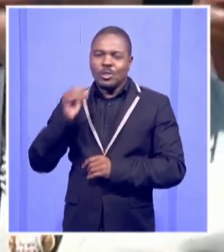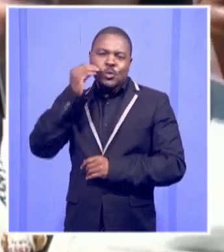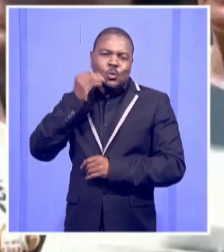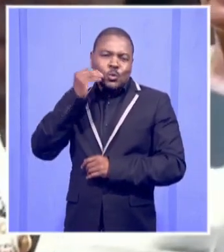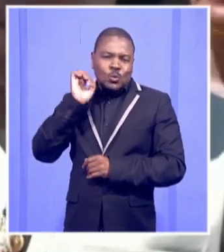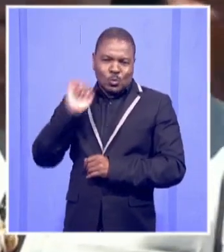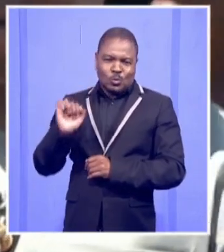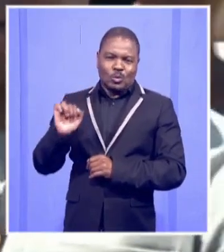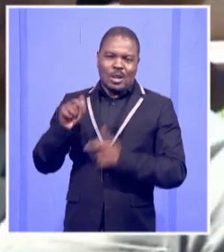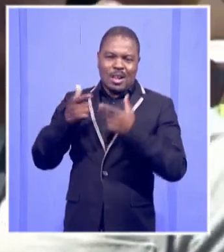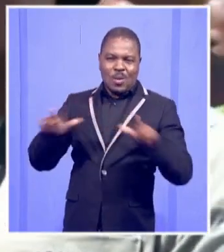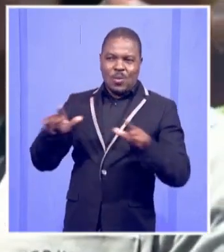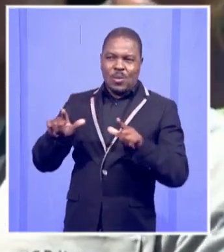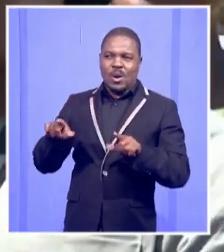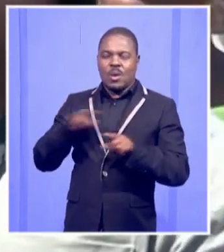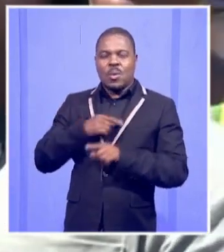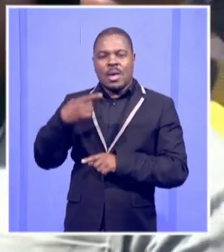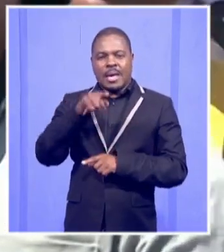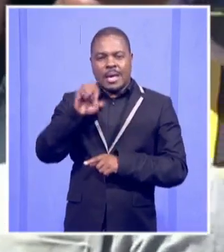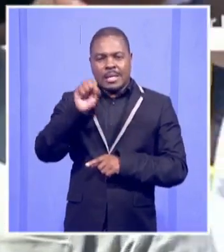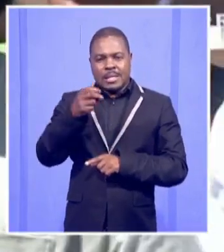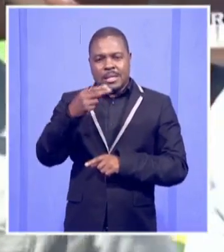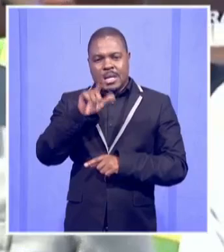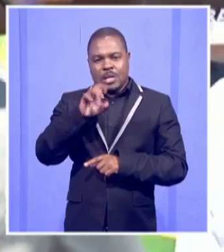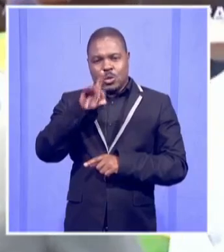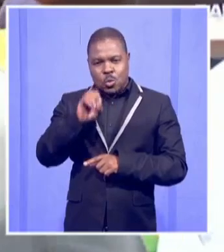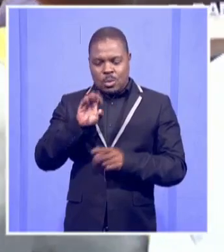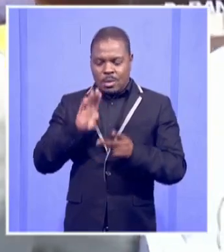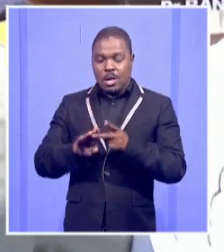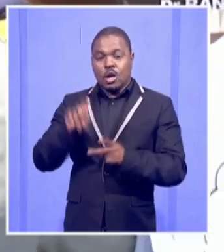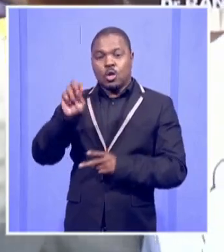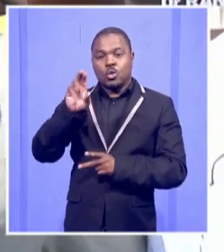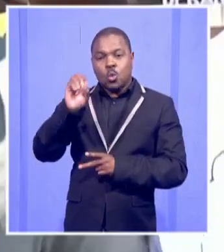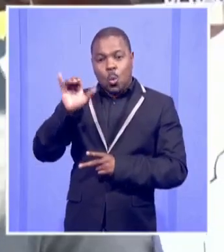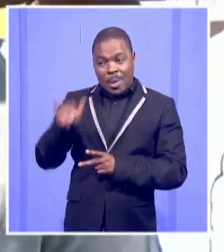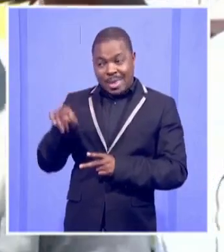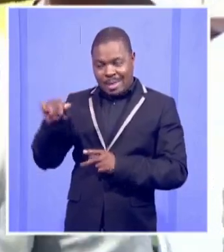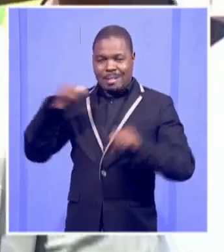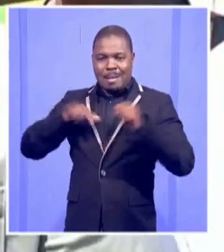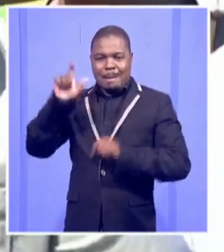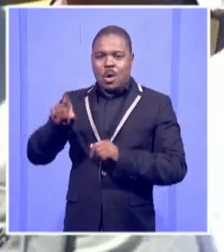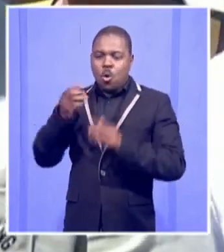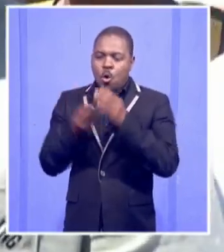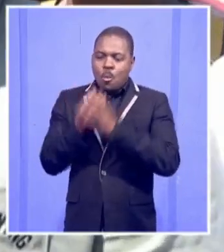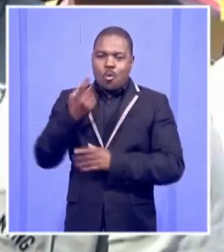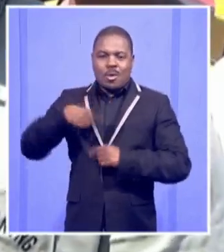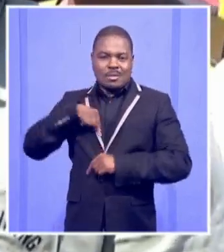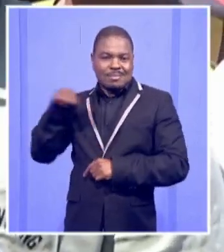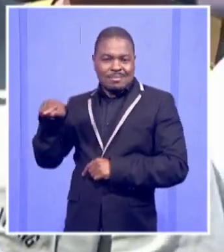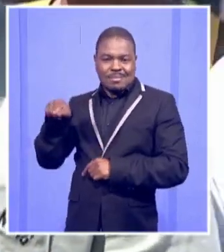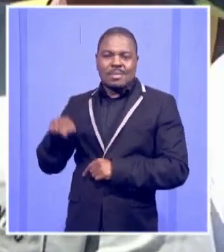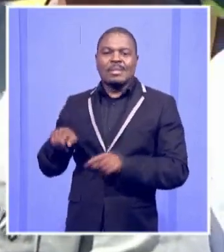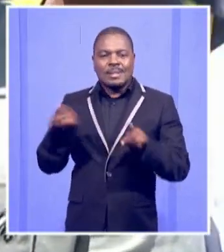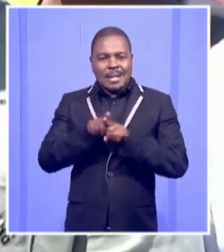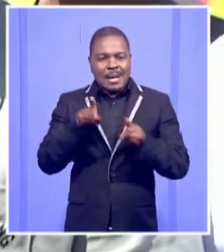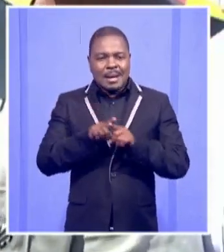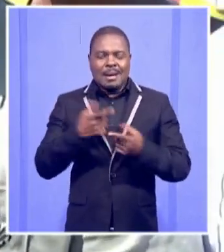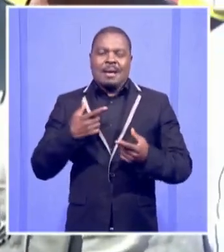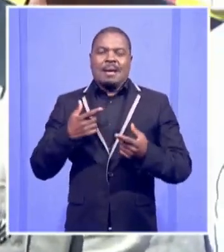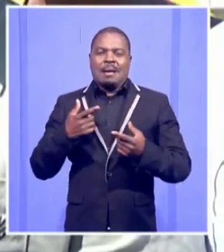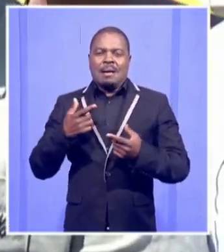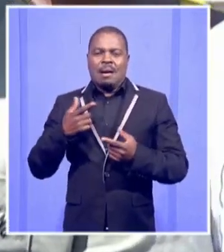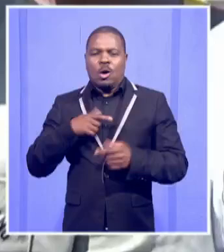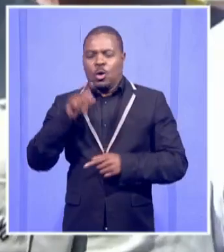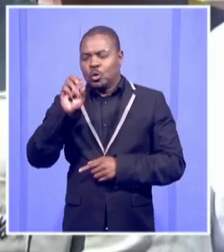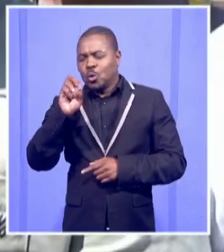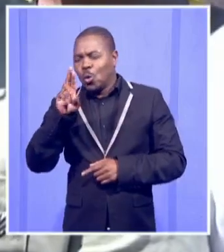Sotho hip hop and really Lido. Ntate Troy, he's an artist and he's our producer as well. Re tlo shapa bounce back, re tlo shapa